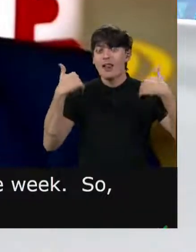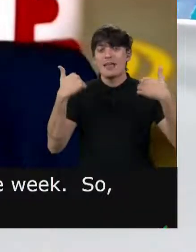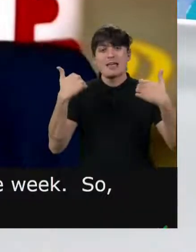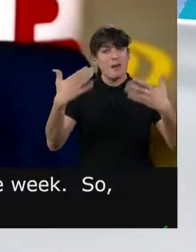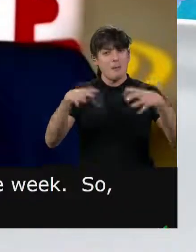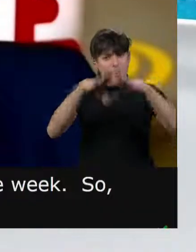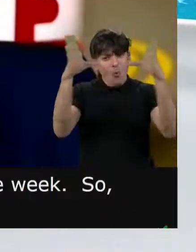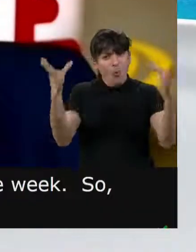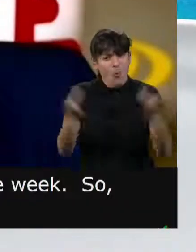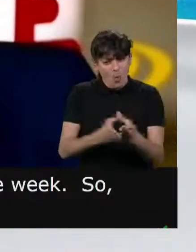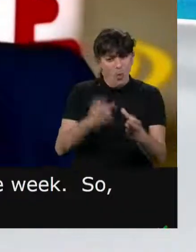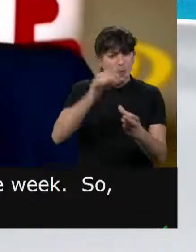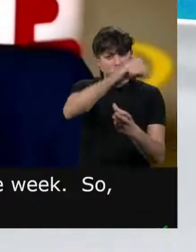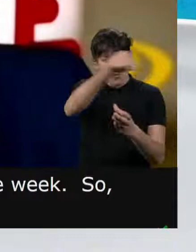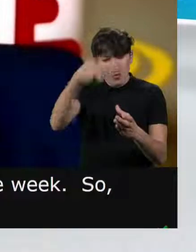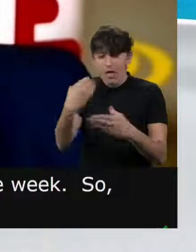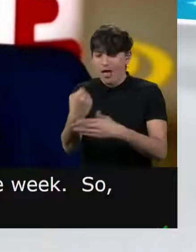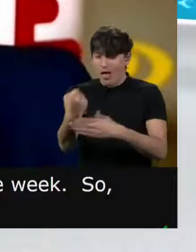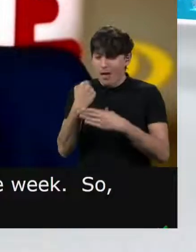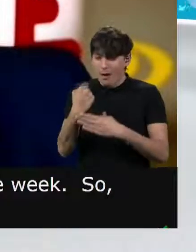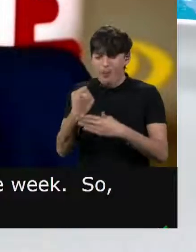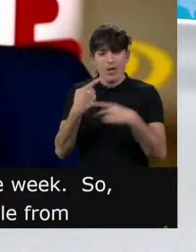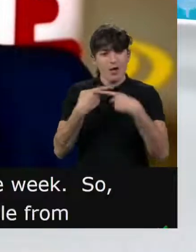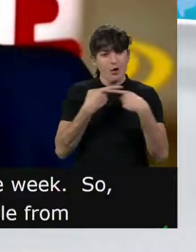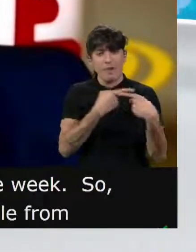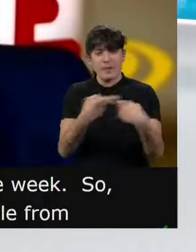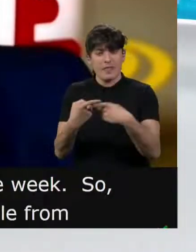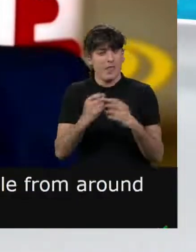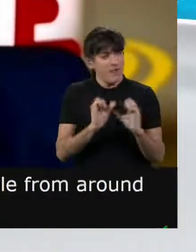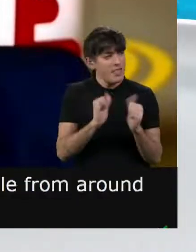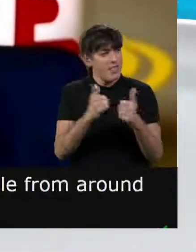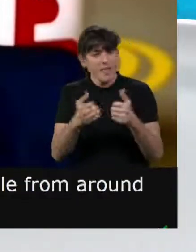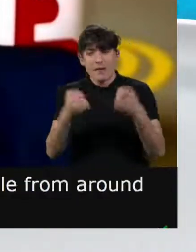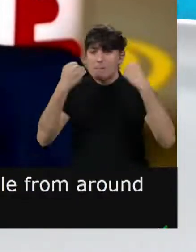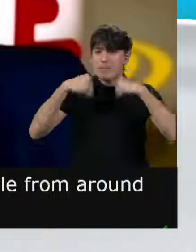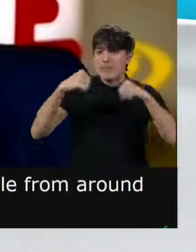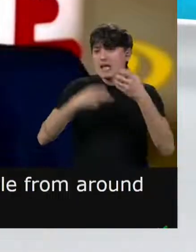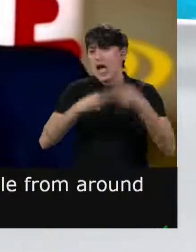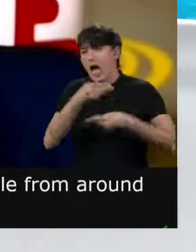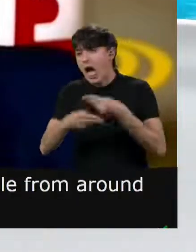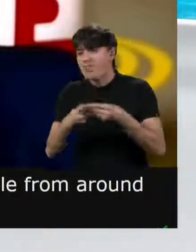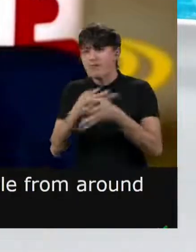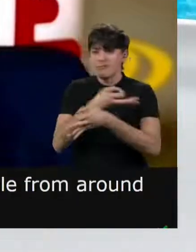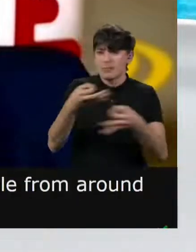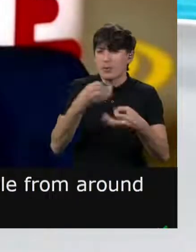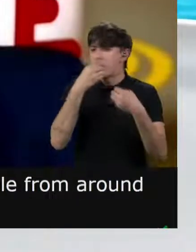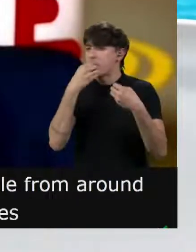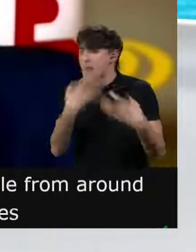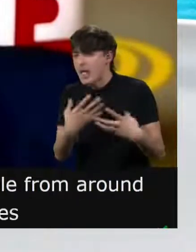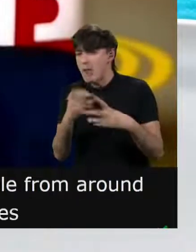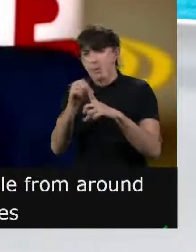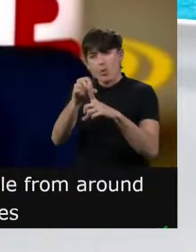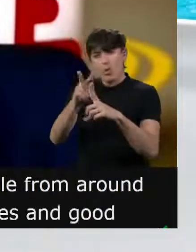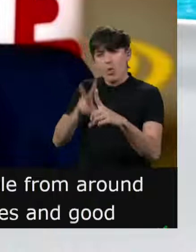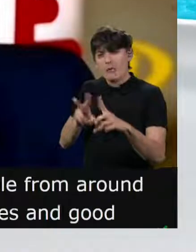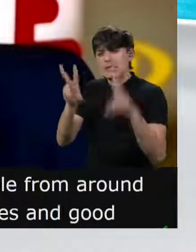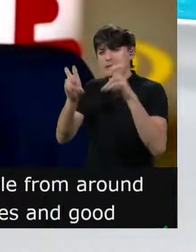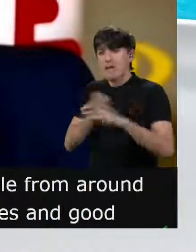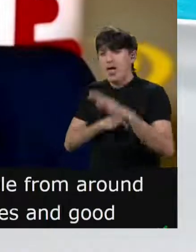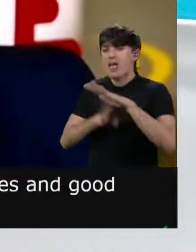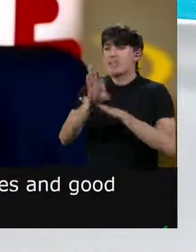People from around the world supporting us and sharing their initiatives and good practices and visions